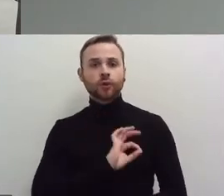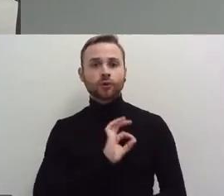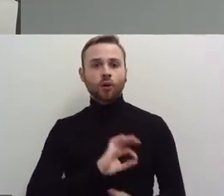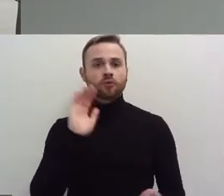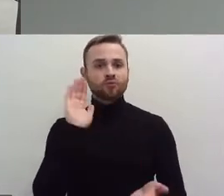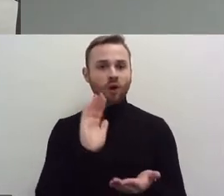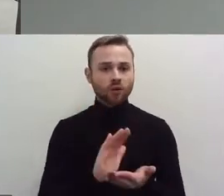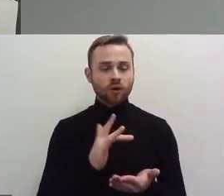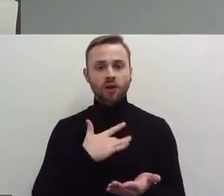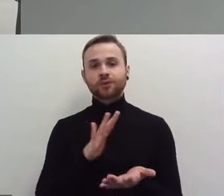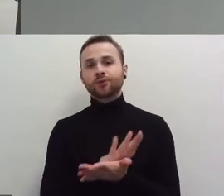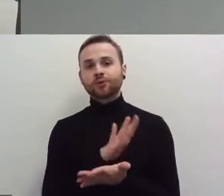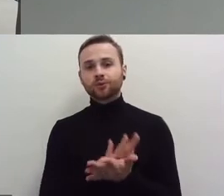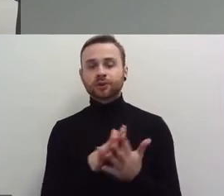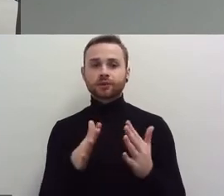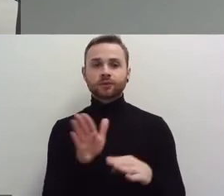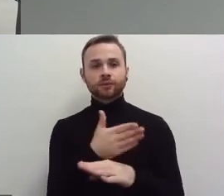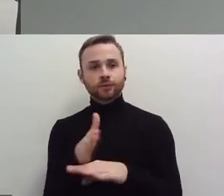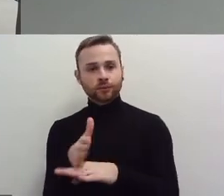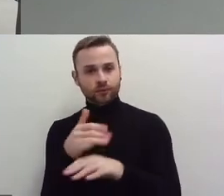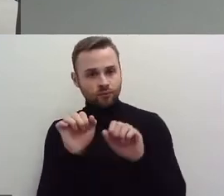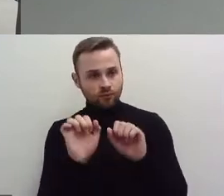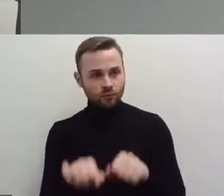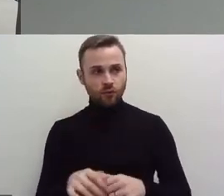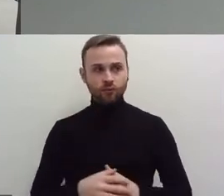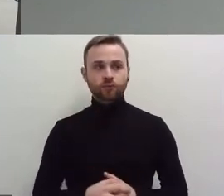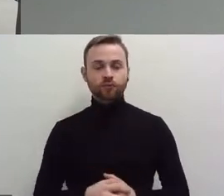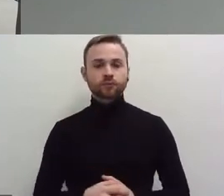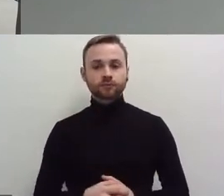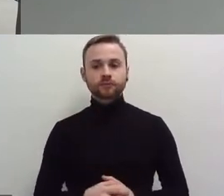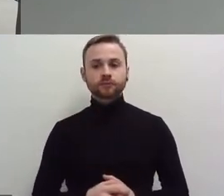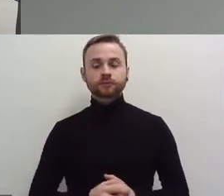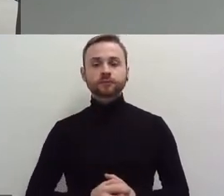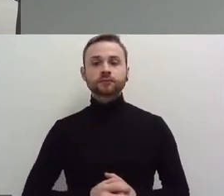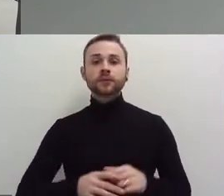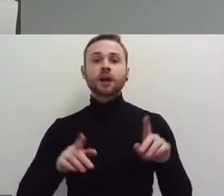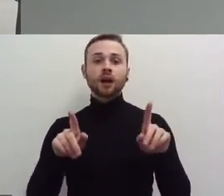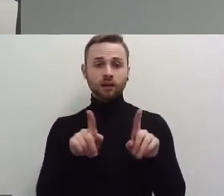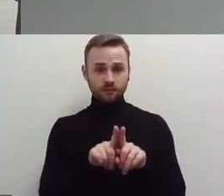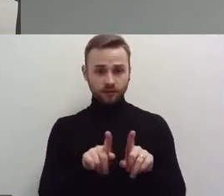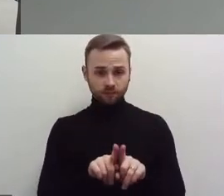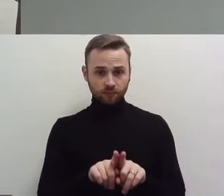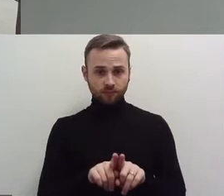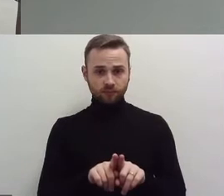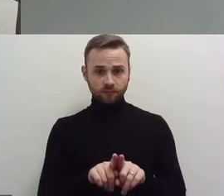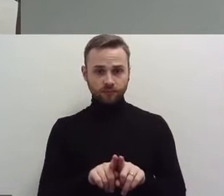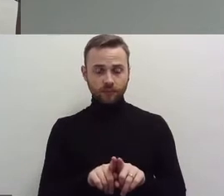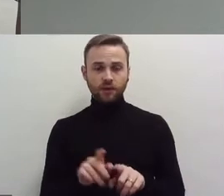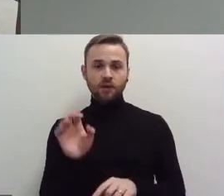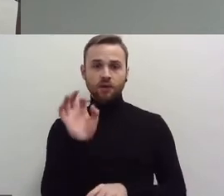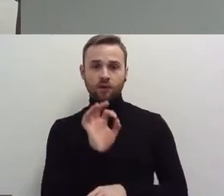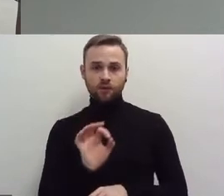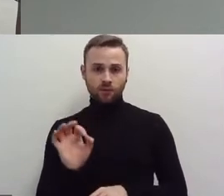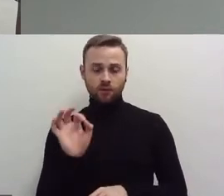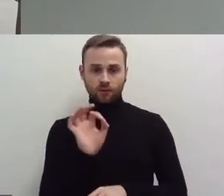And people will keep eating meat as long as the food served in workplaces is not plant-based and so on.